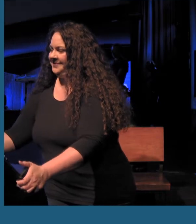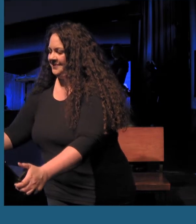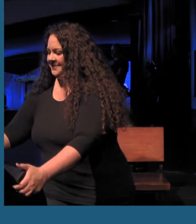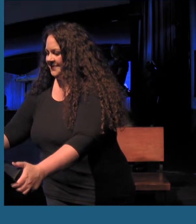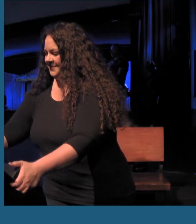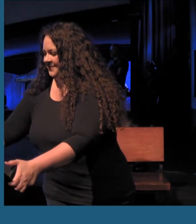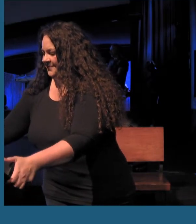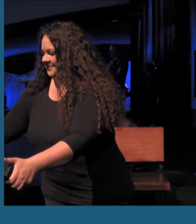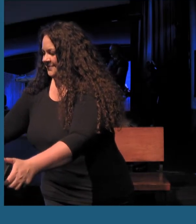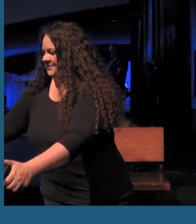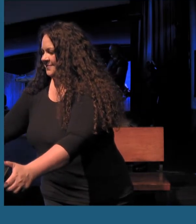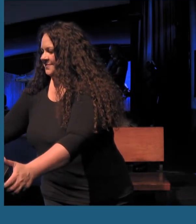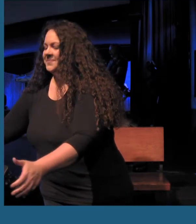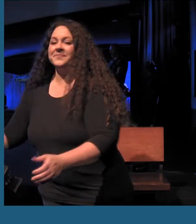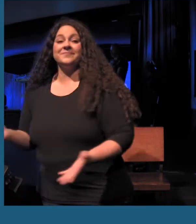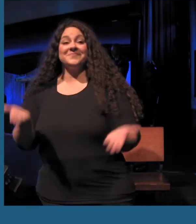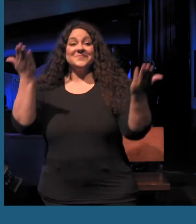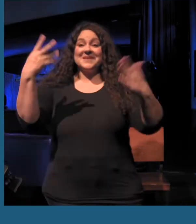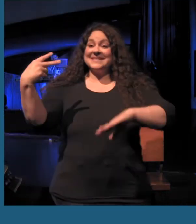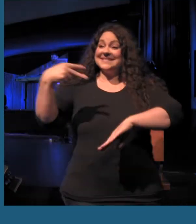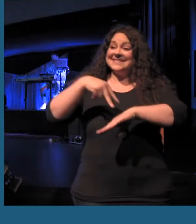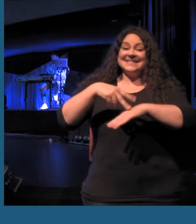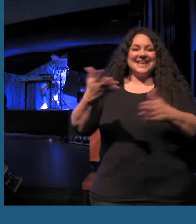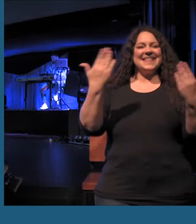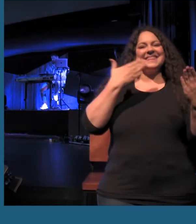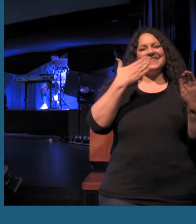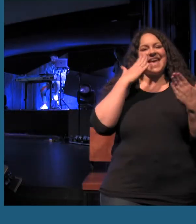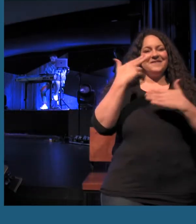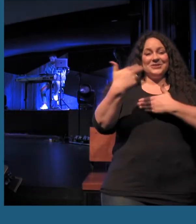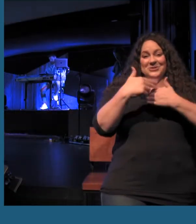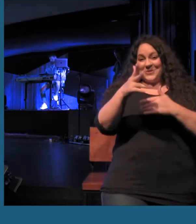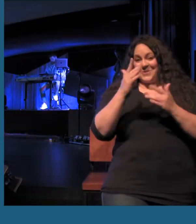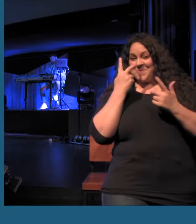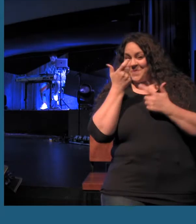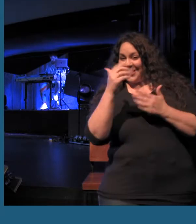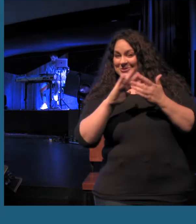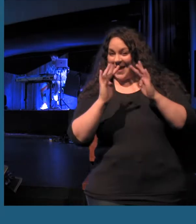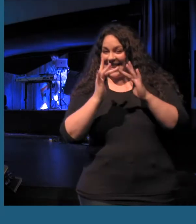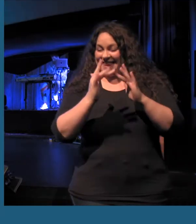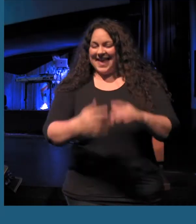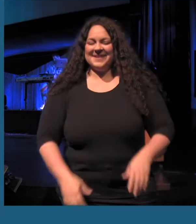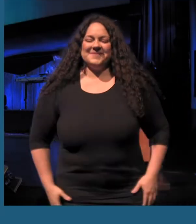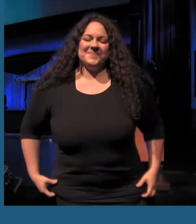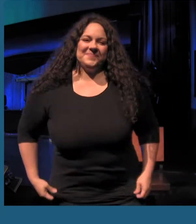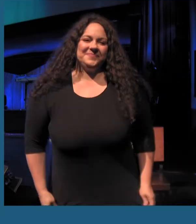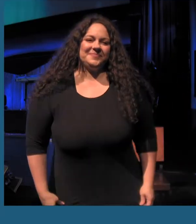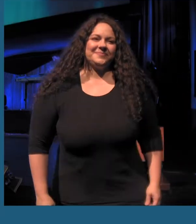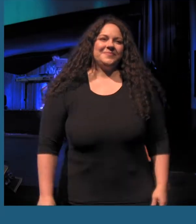Hey, welcome to church. Why don't we stand to our feet? Thank you for joining us online. We're going to worship.